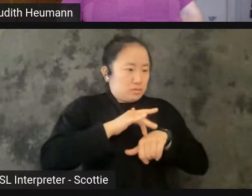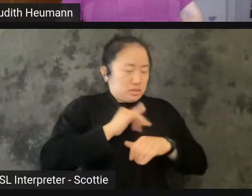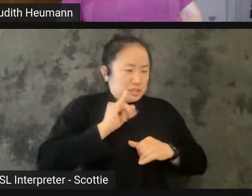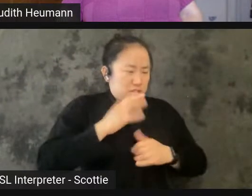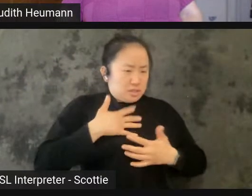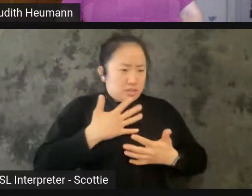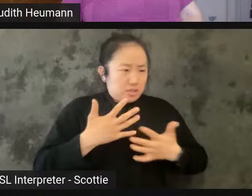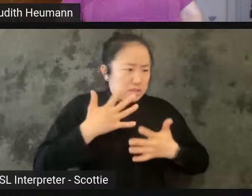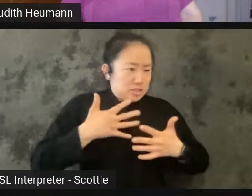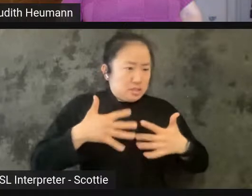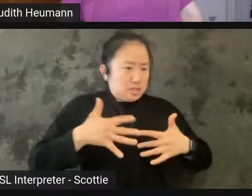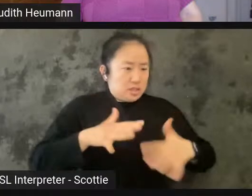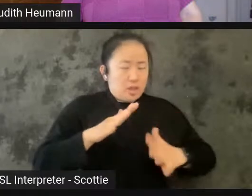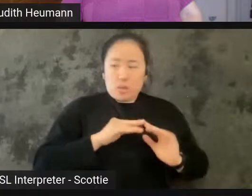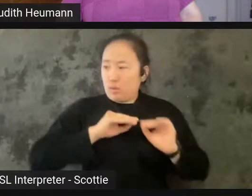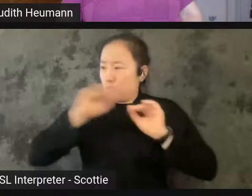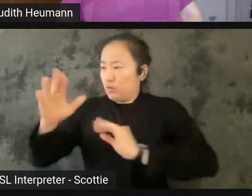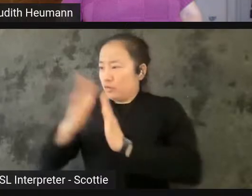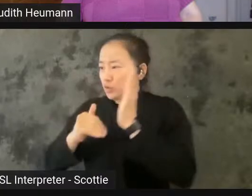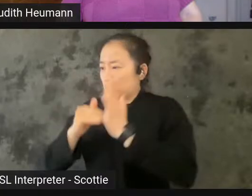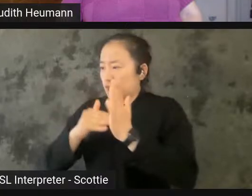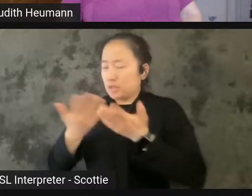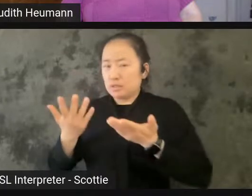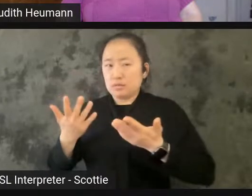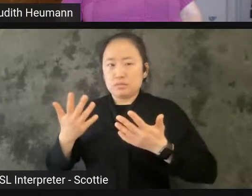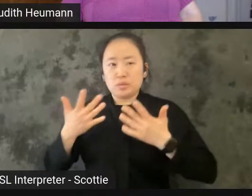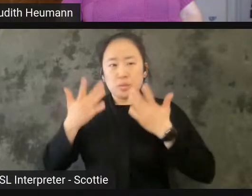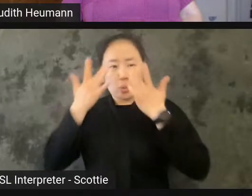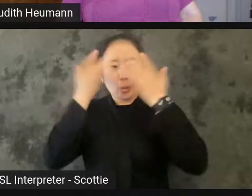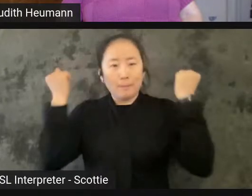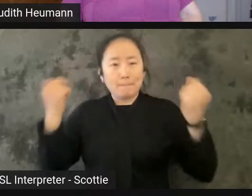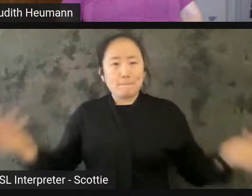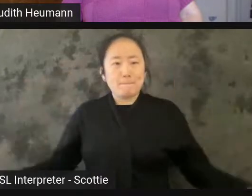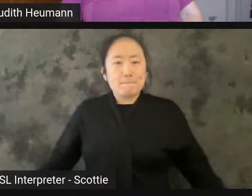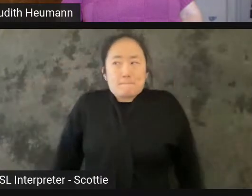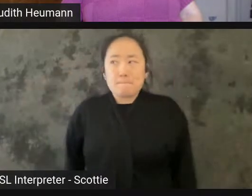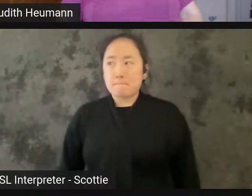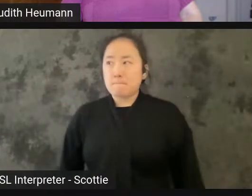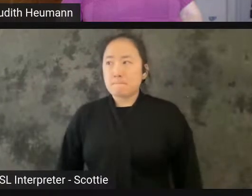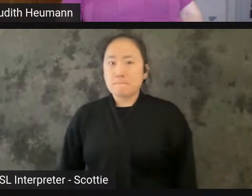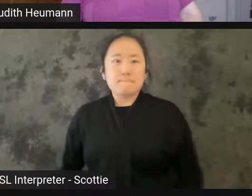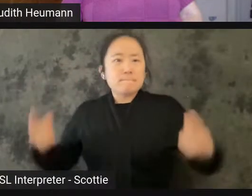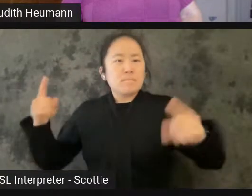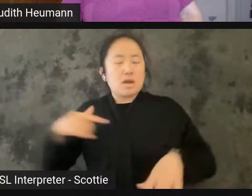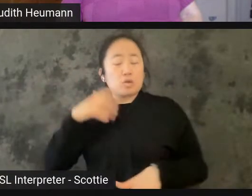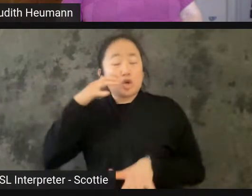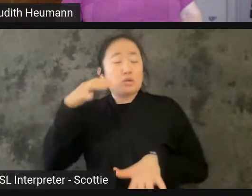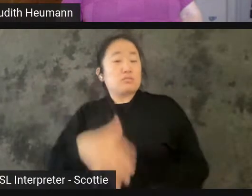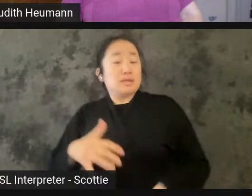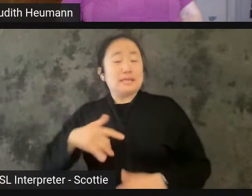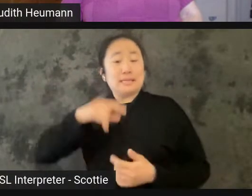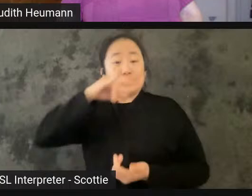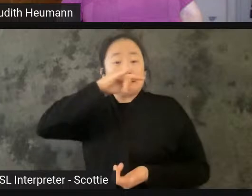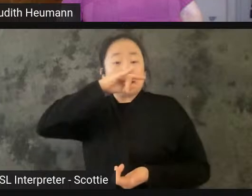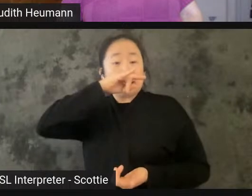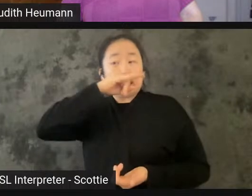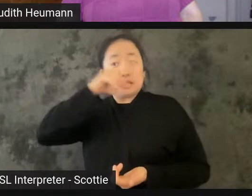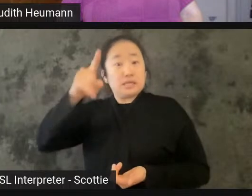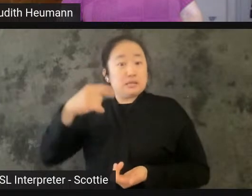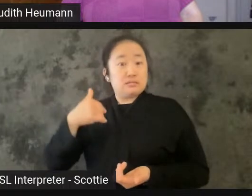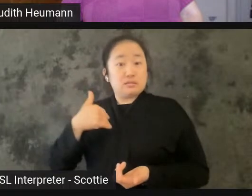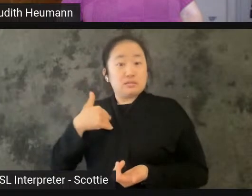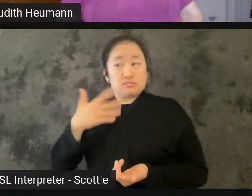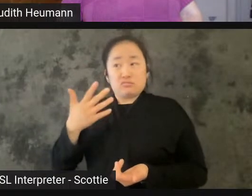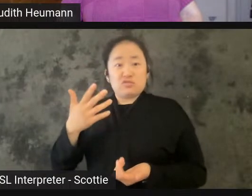stunned that my kids just automatically got signed up for dental care at school without me having to